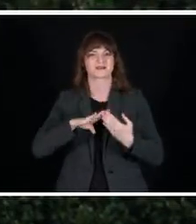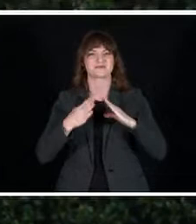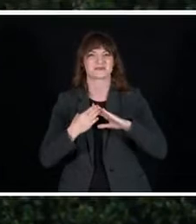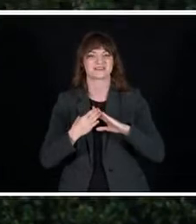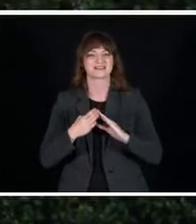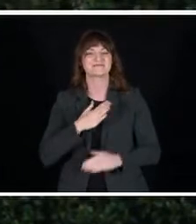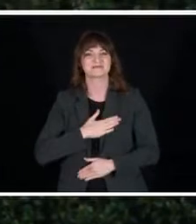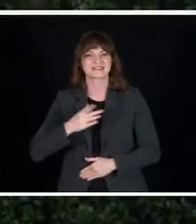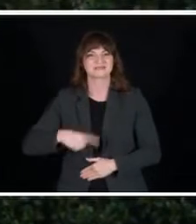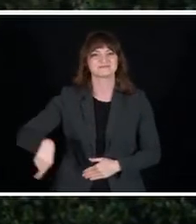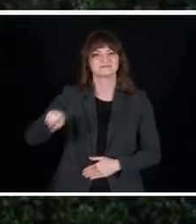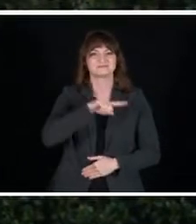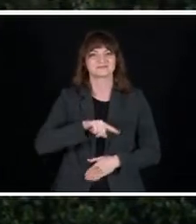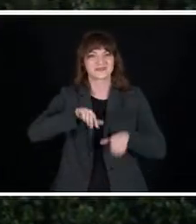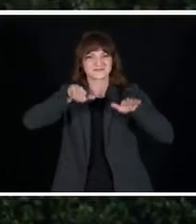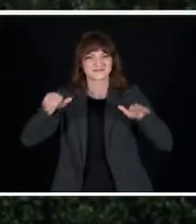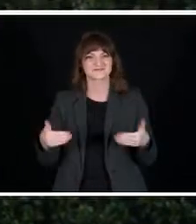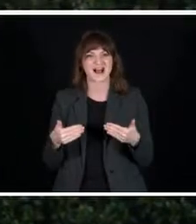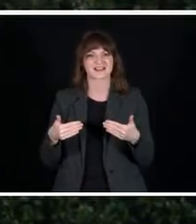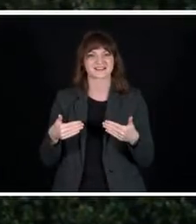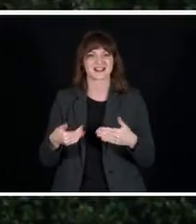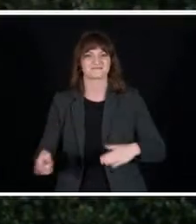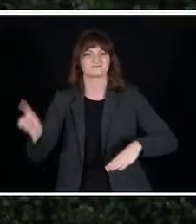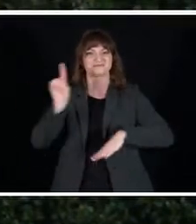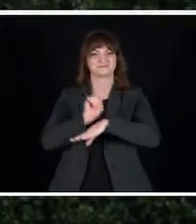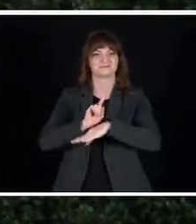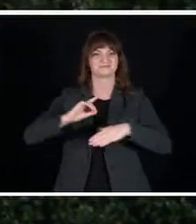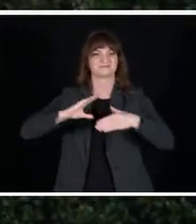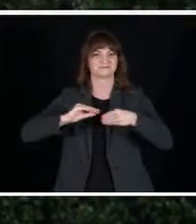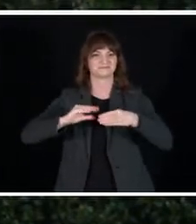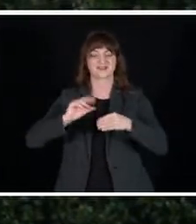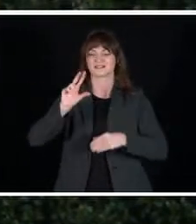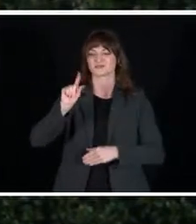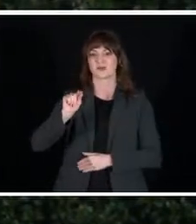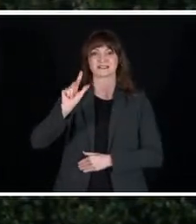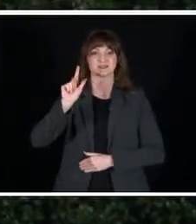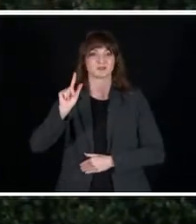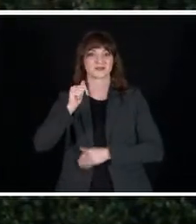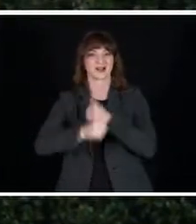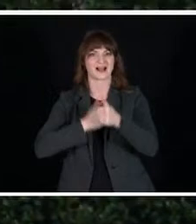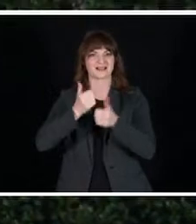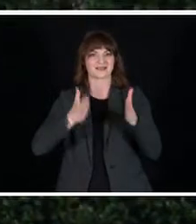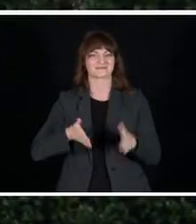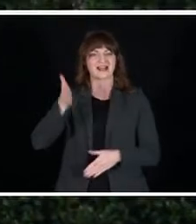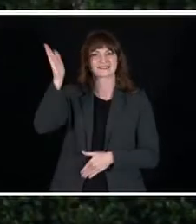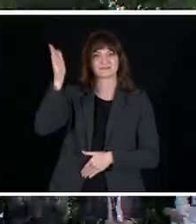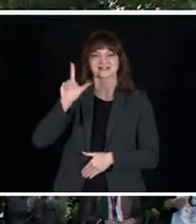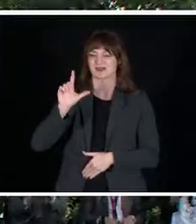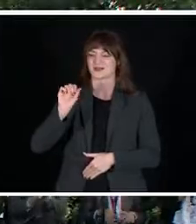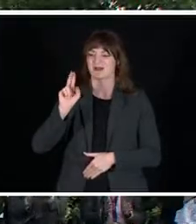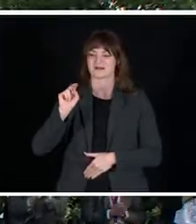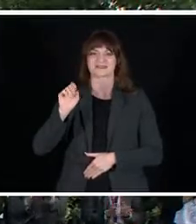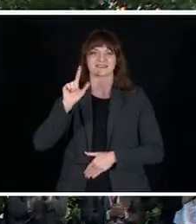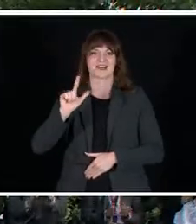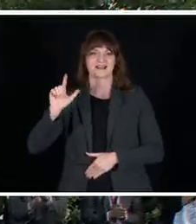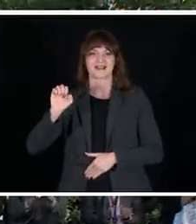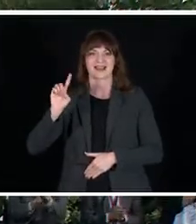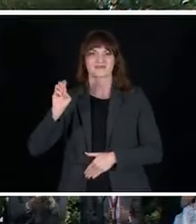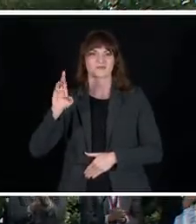Please join me in welcoming to the stage our 2023 alumnus speaker, Lonel Edwards.